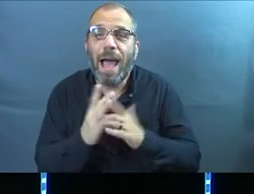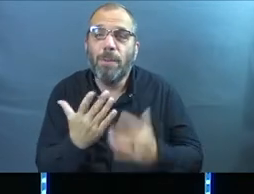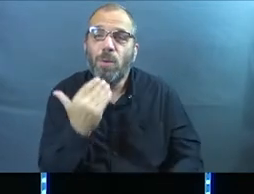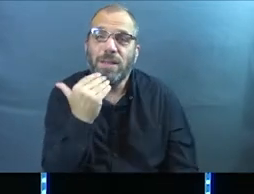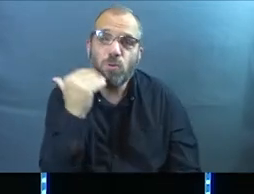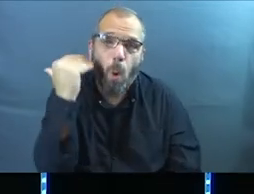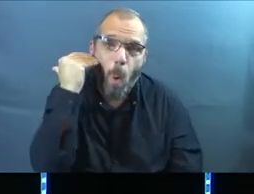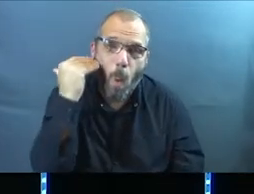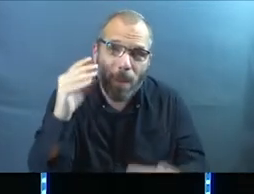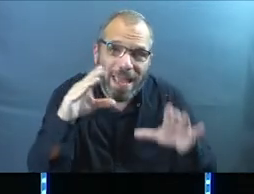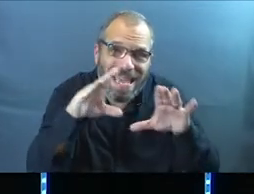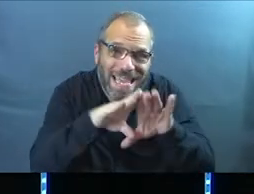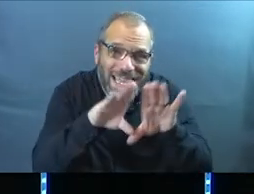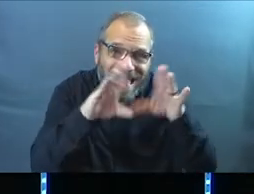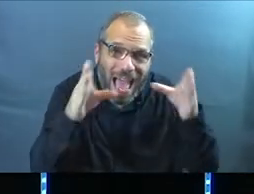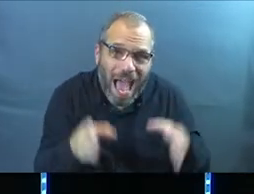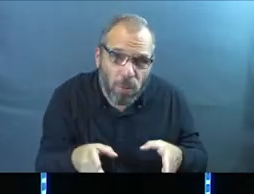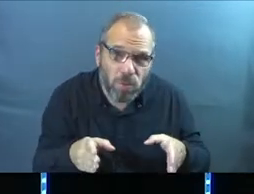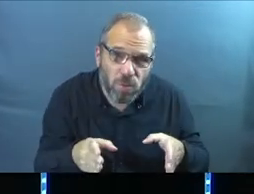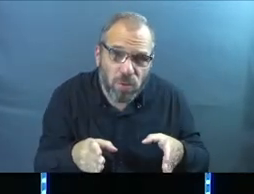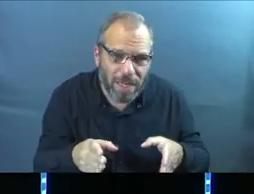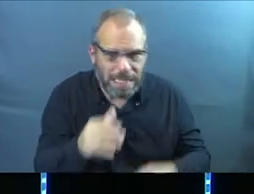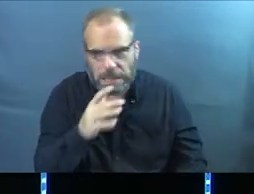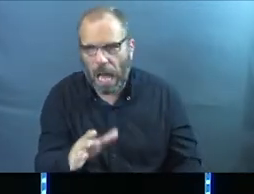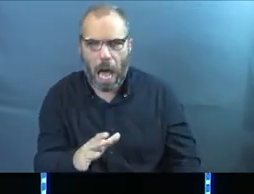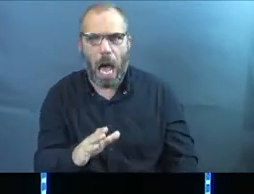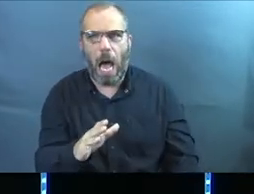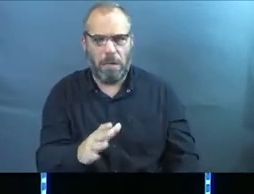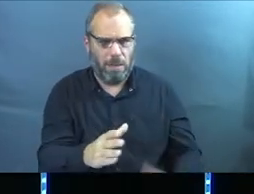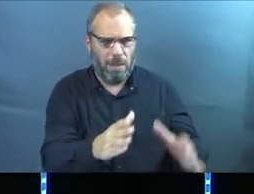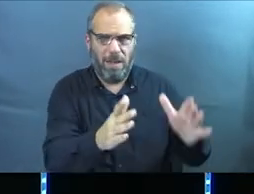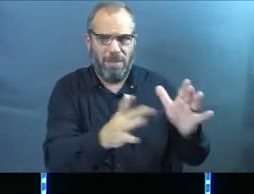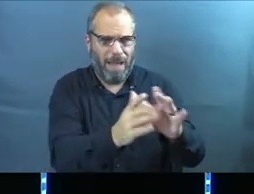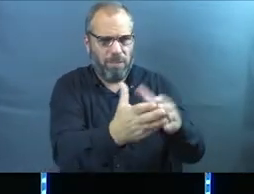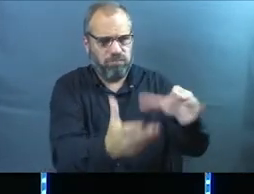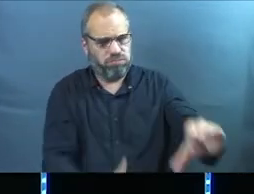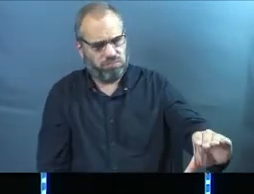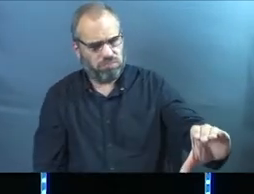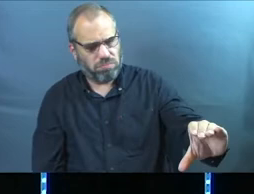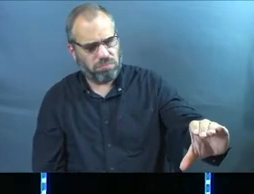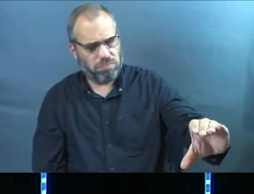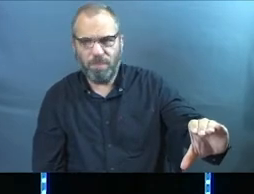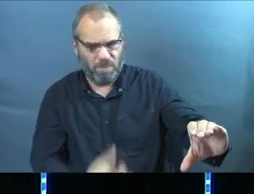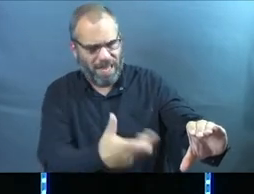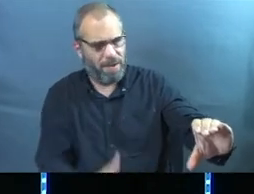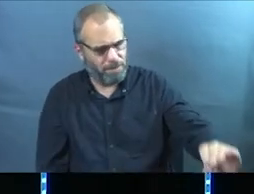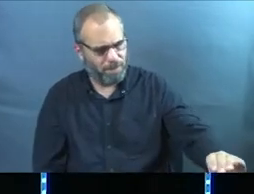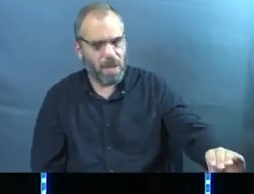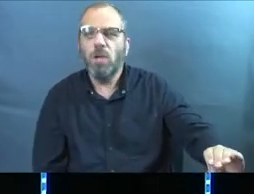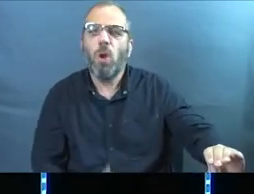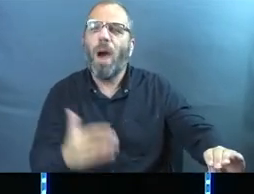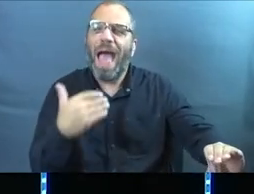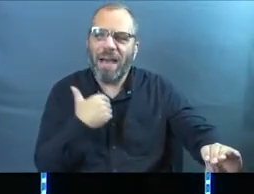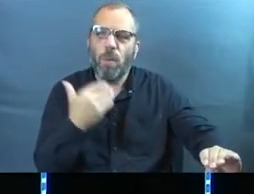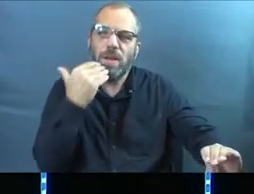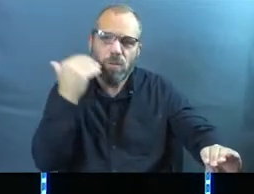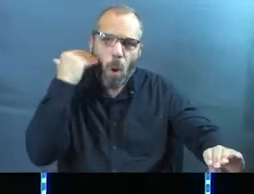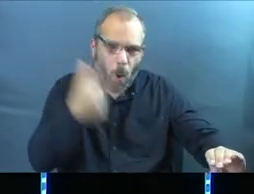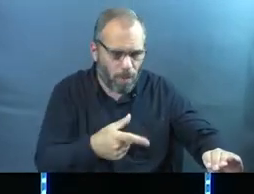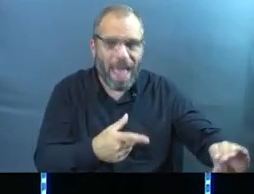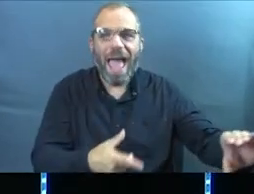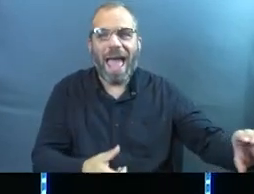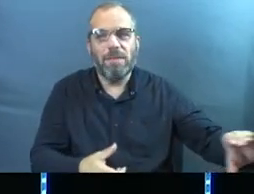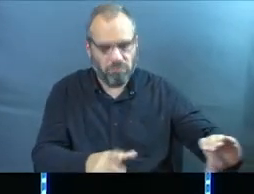house. And it's not just about the magical object, right? Like, we're not being weird like that. It's have a Bible in the house and